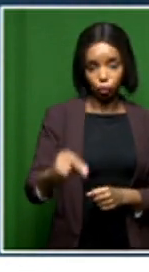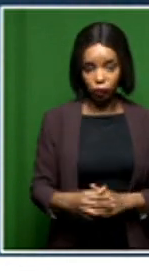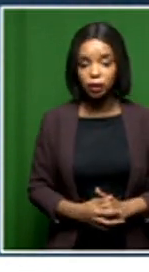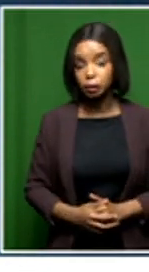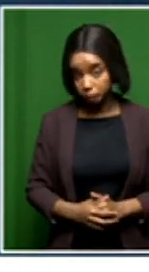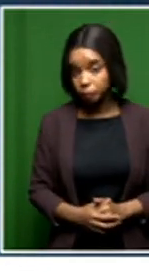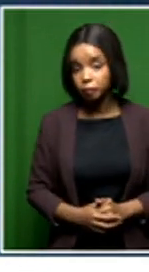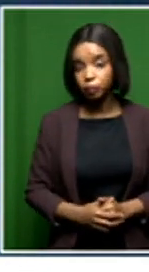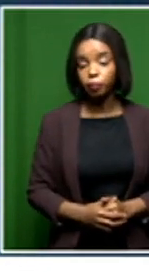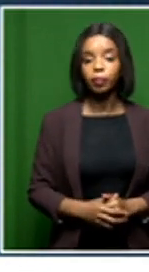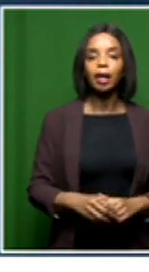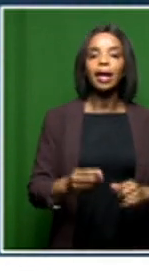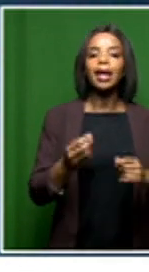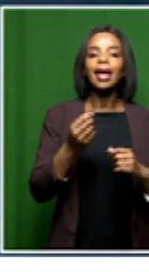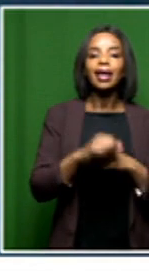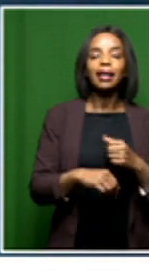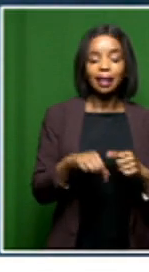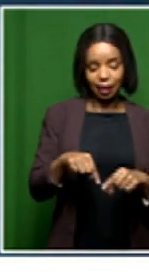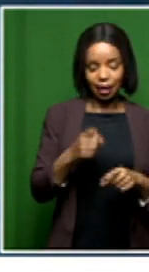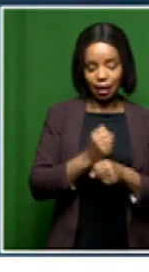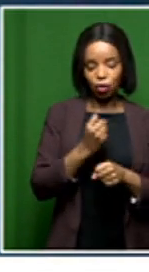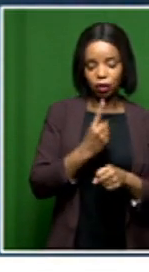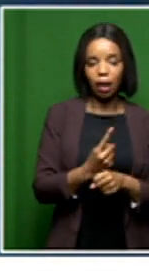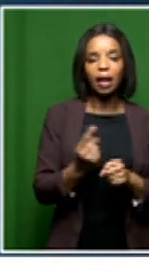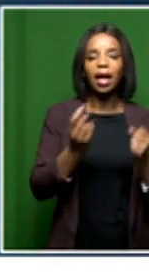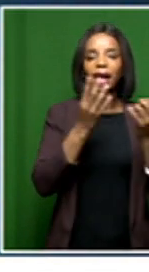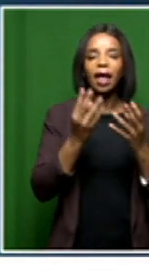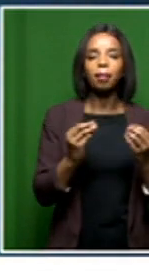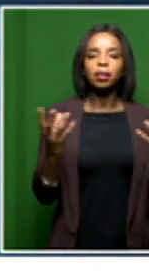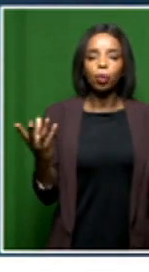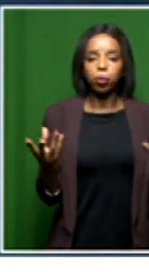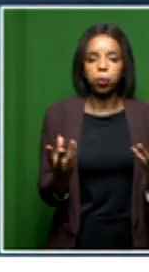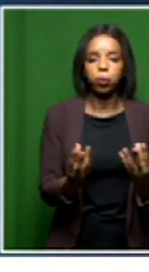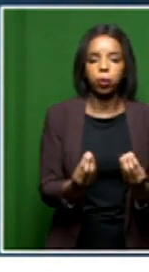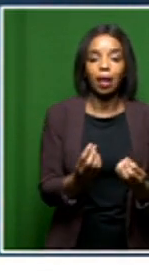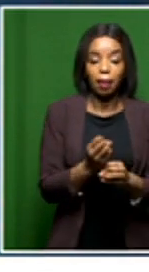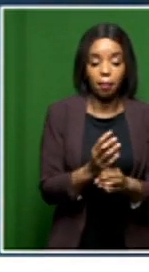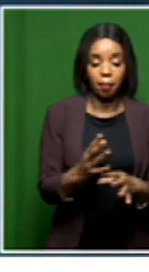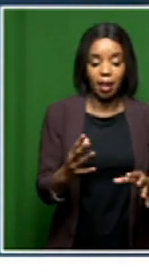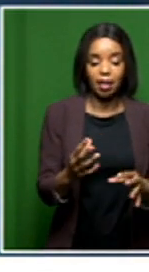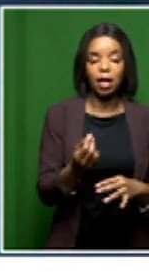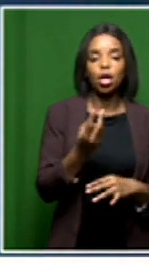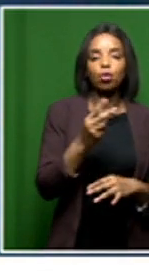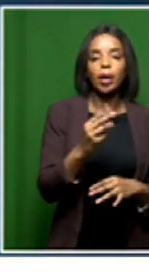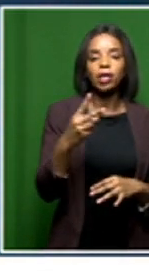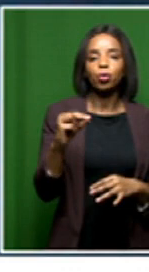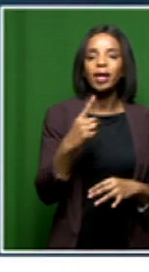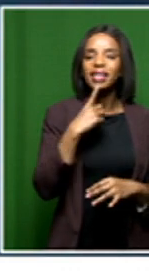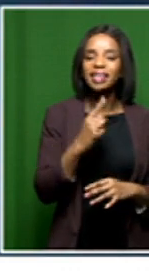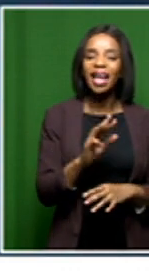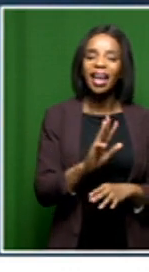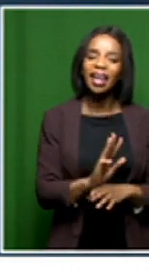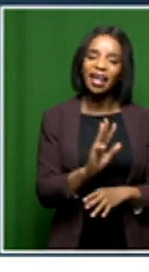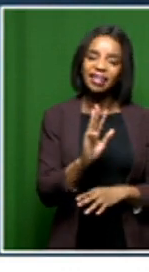the decline that happened in Gauteng that was recorded at the beginning of 2020, it says